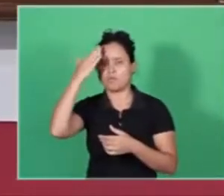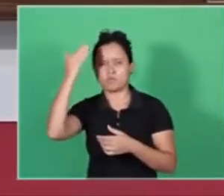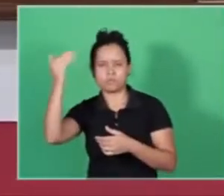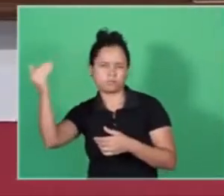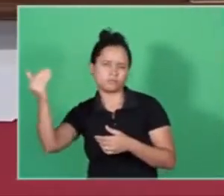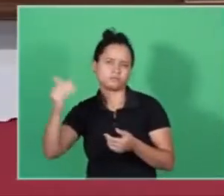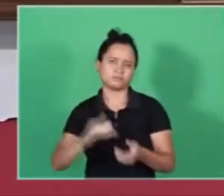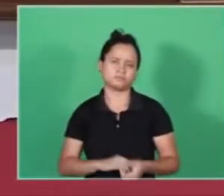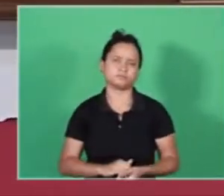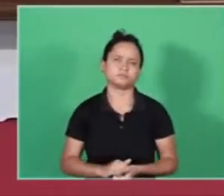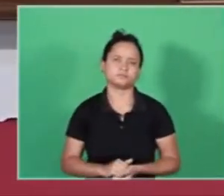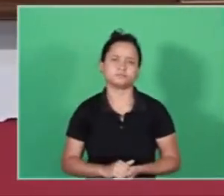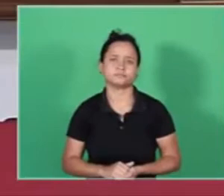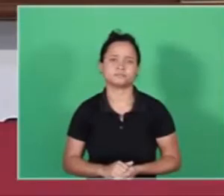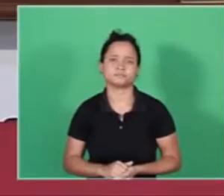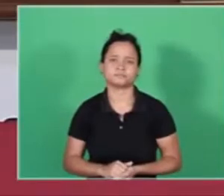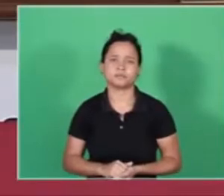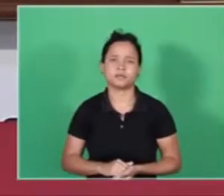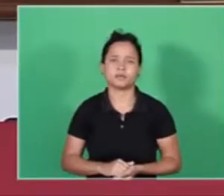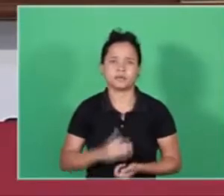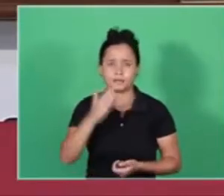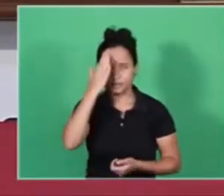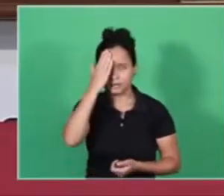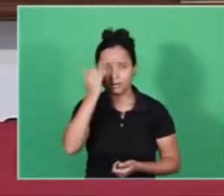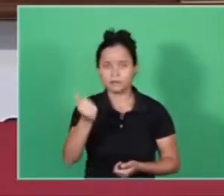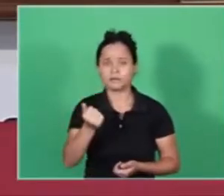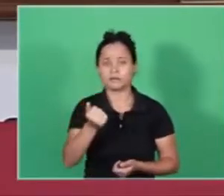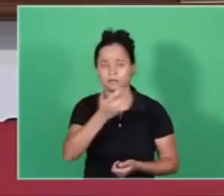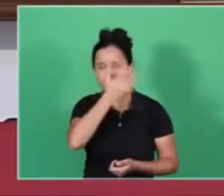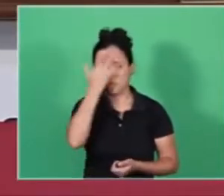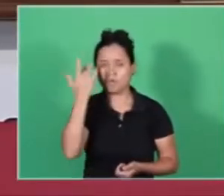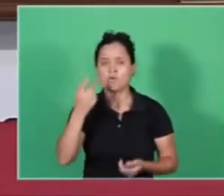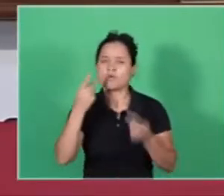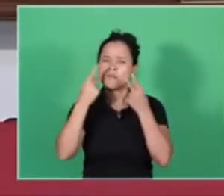Albert Schweitzer. Do you know what they preached?